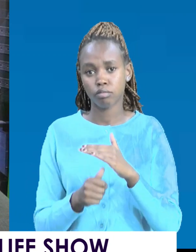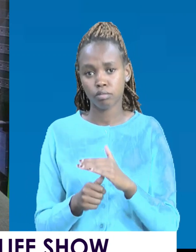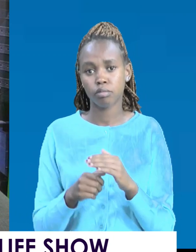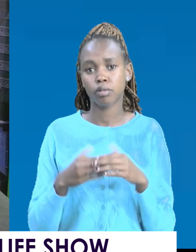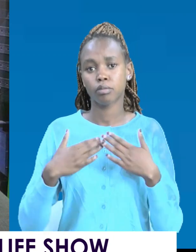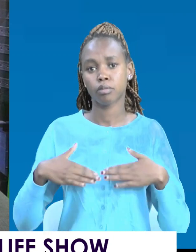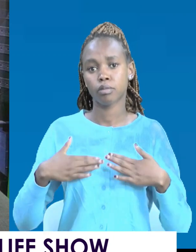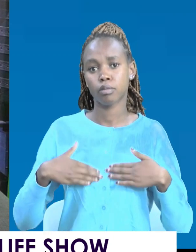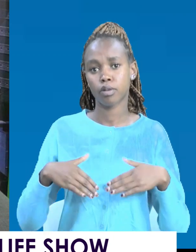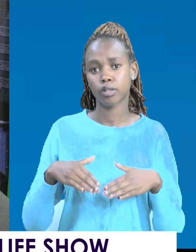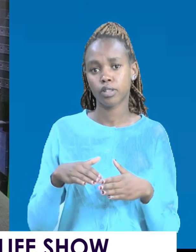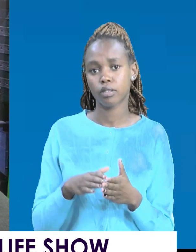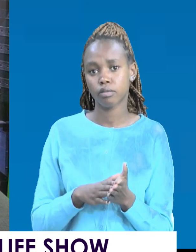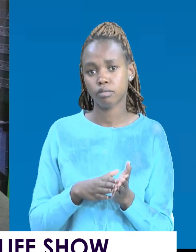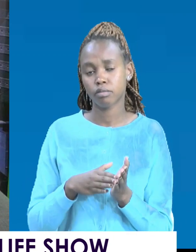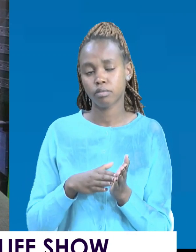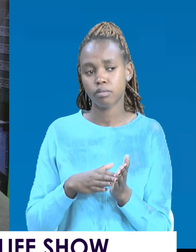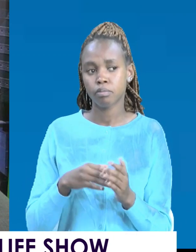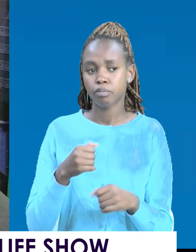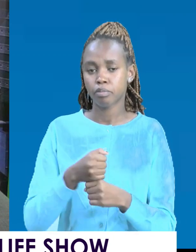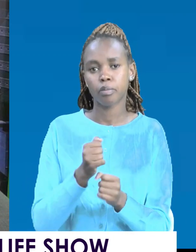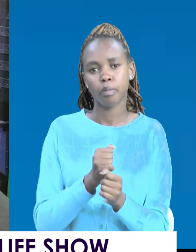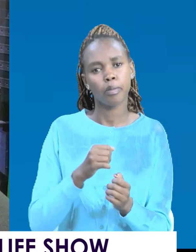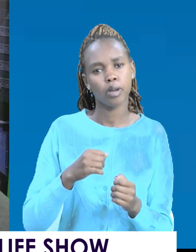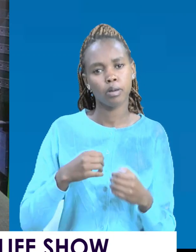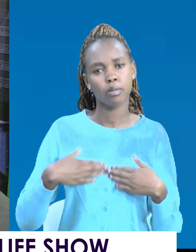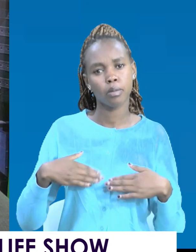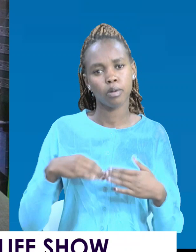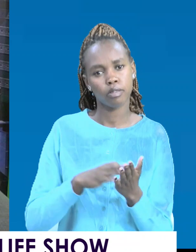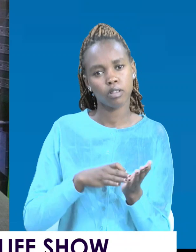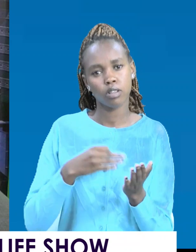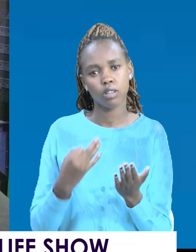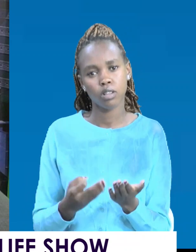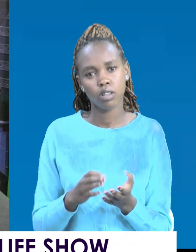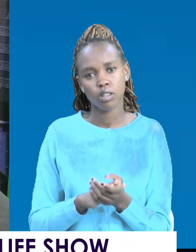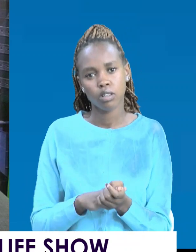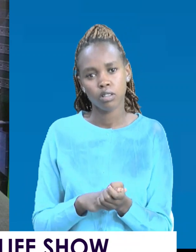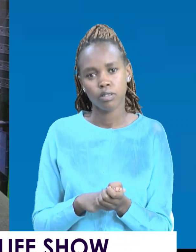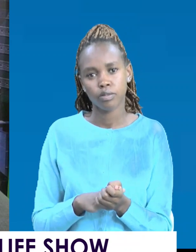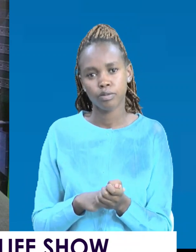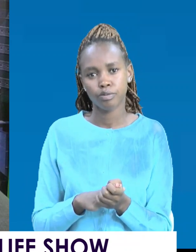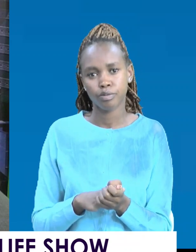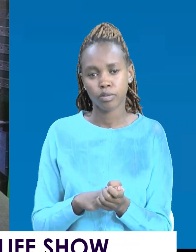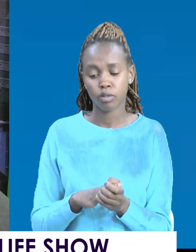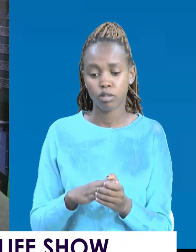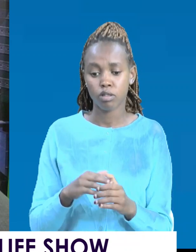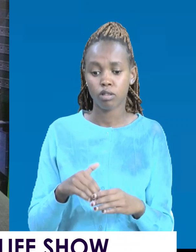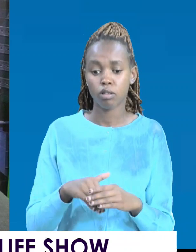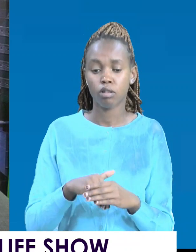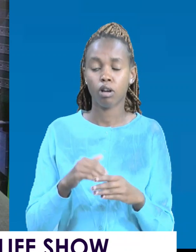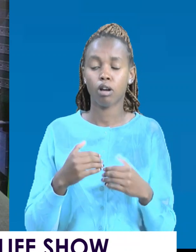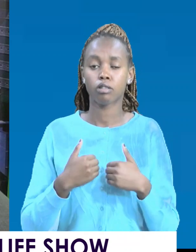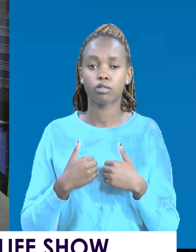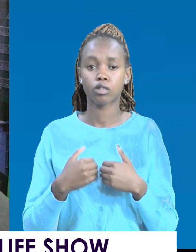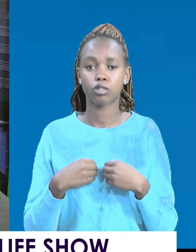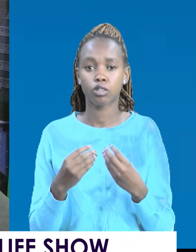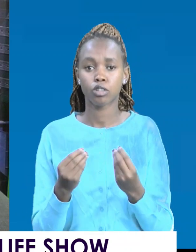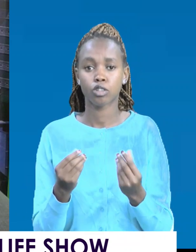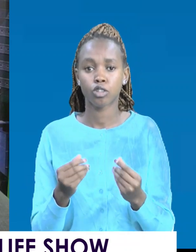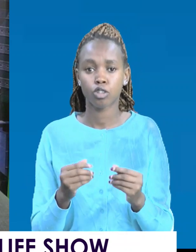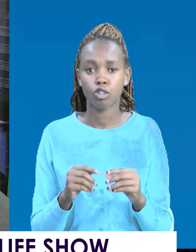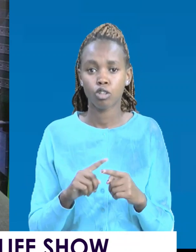need to fight. When you empathize with the world, you will come up with solutions to the world. When